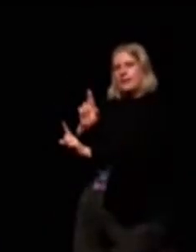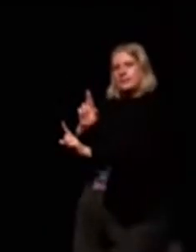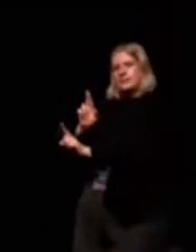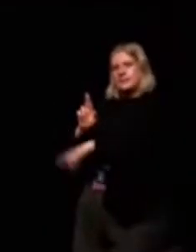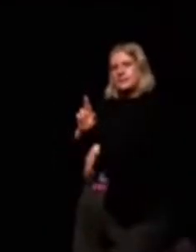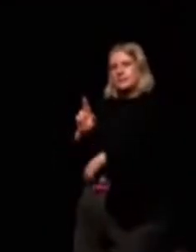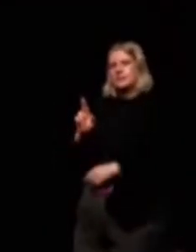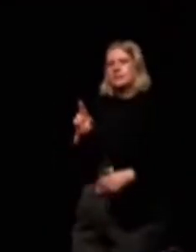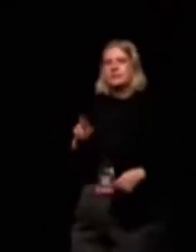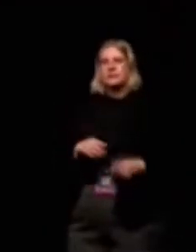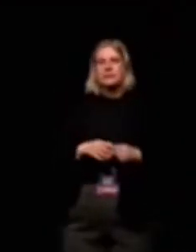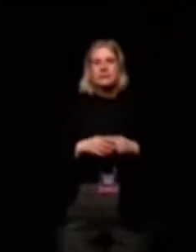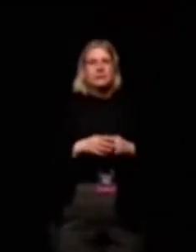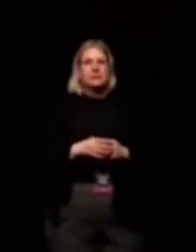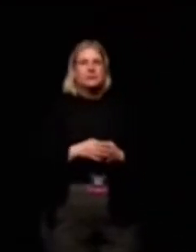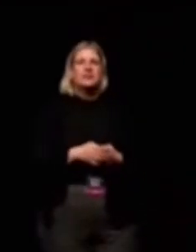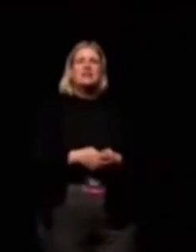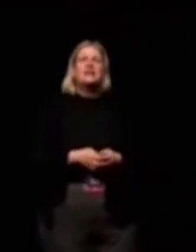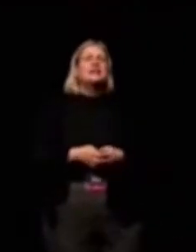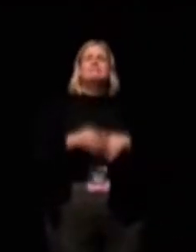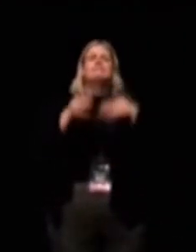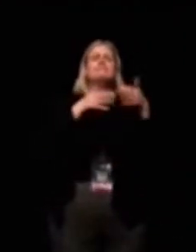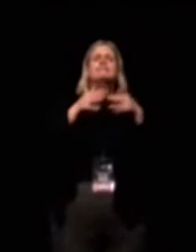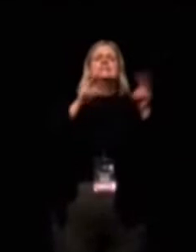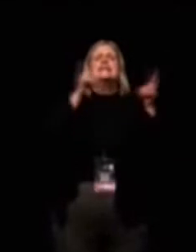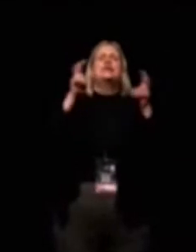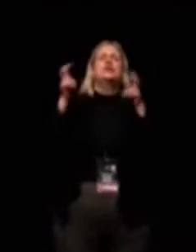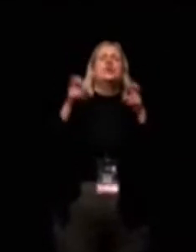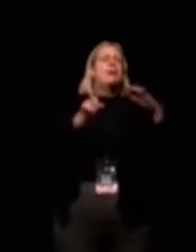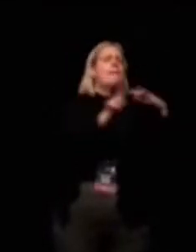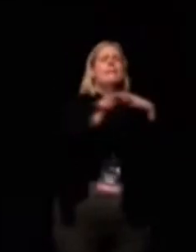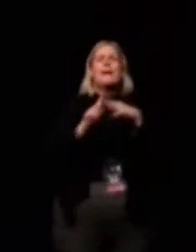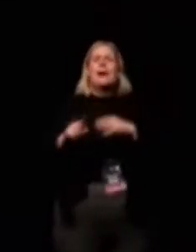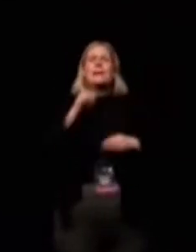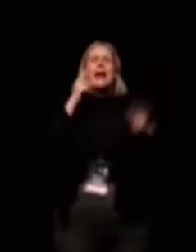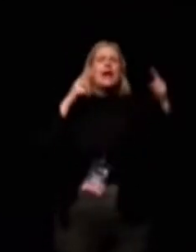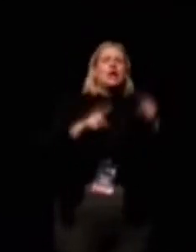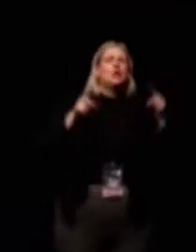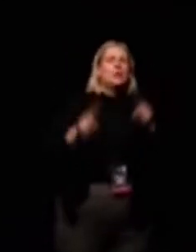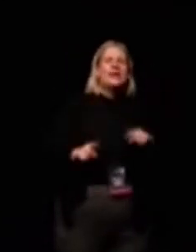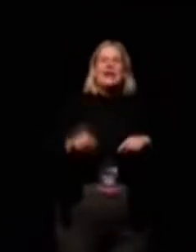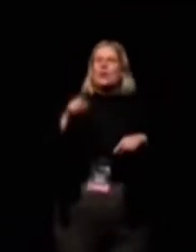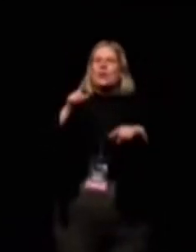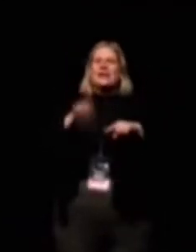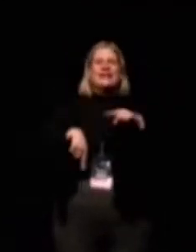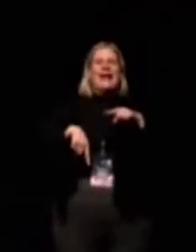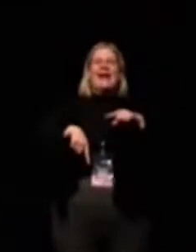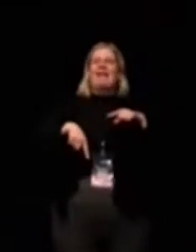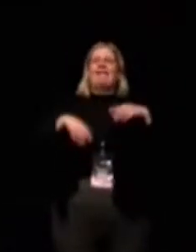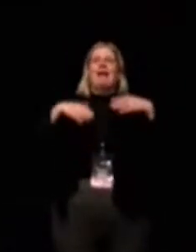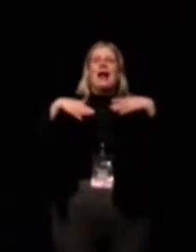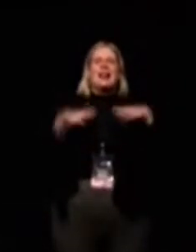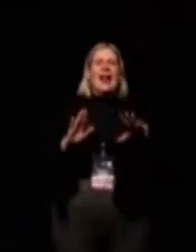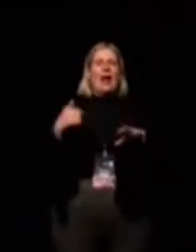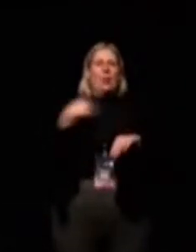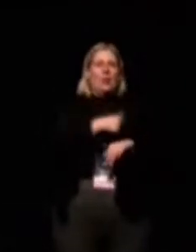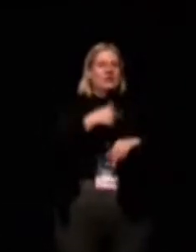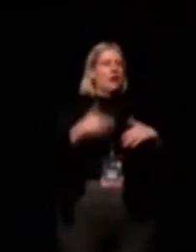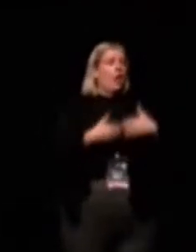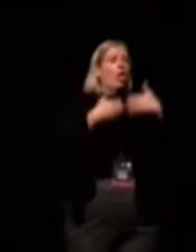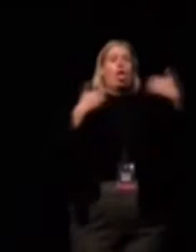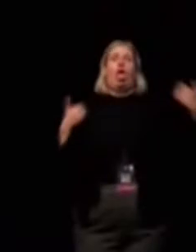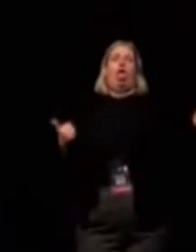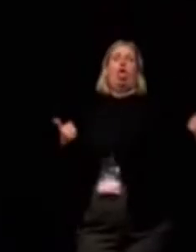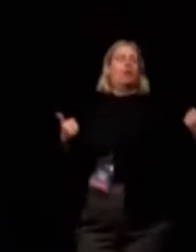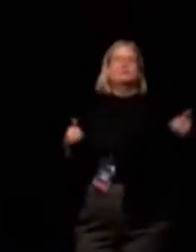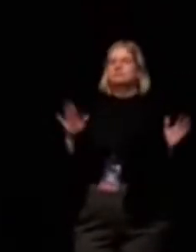Even on issues we don't agree, when it comes to election time, we cannot allow ourselves to be divided and never